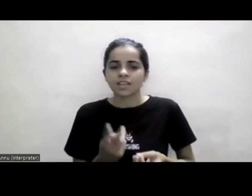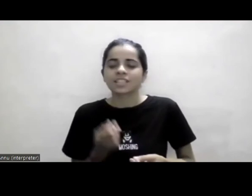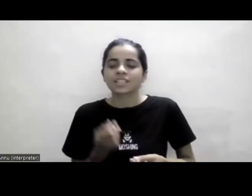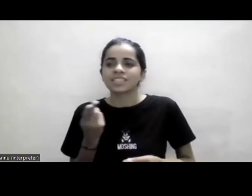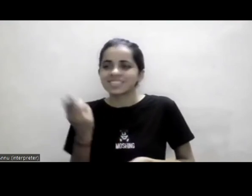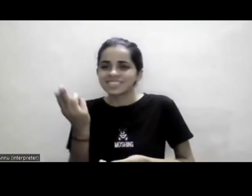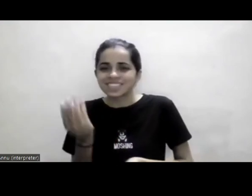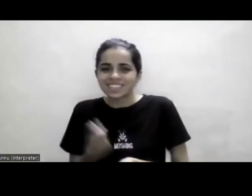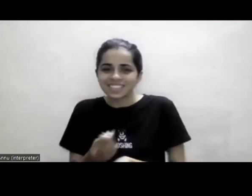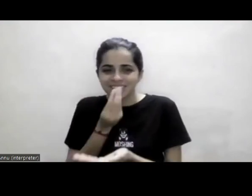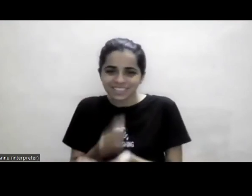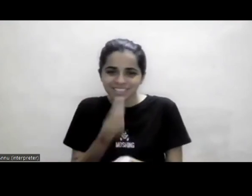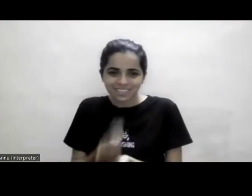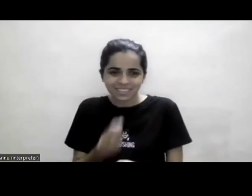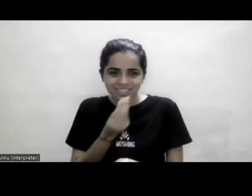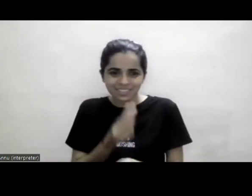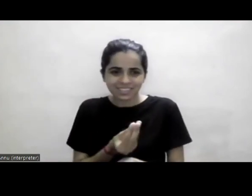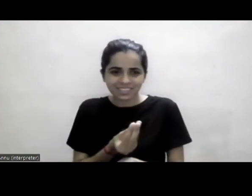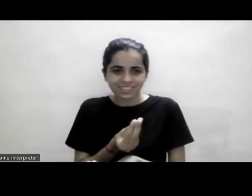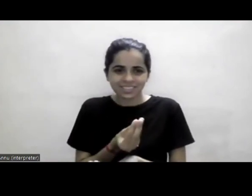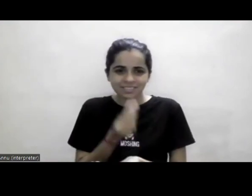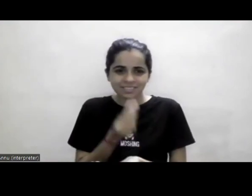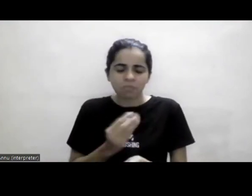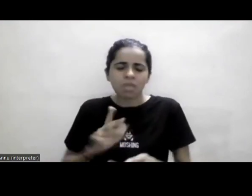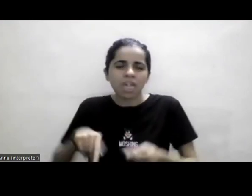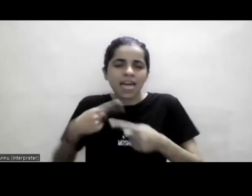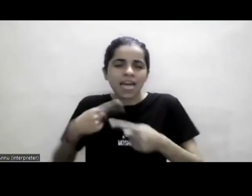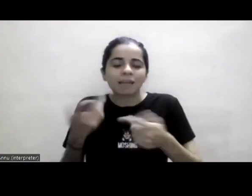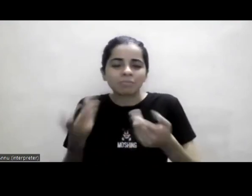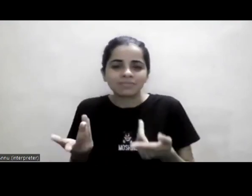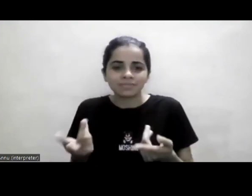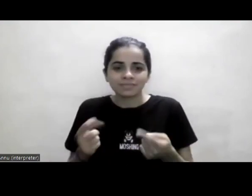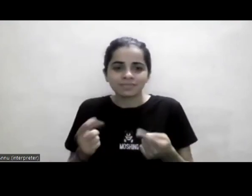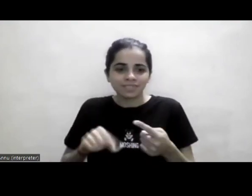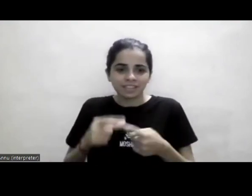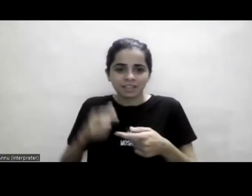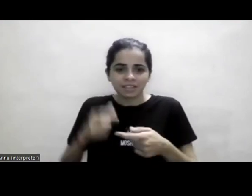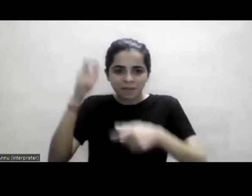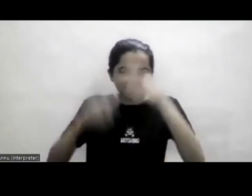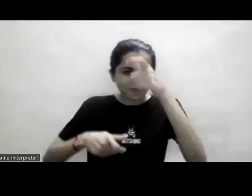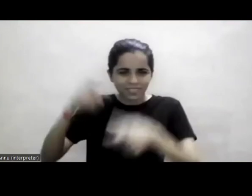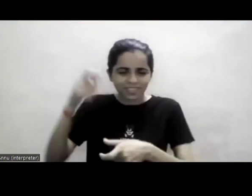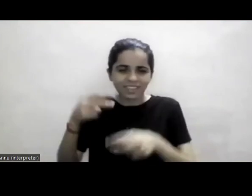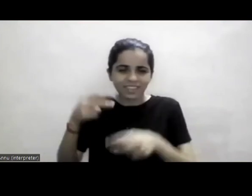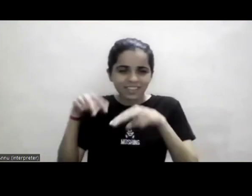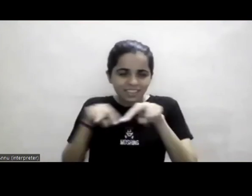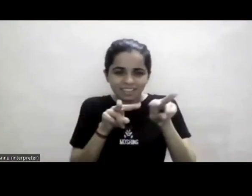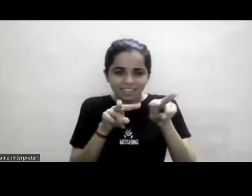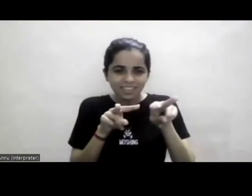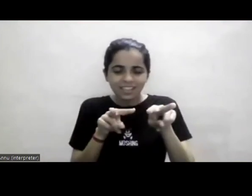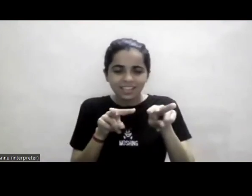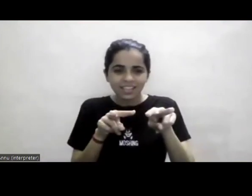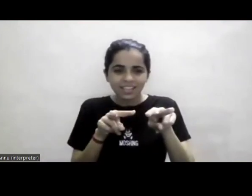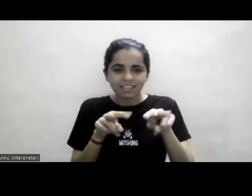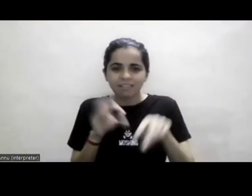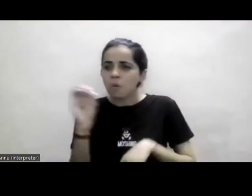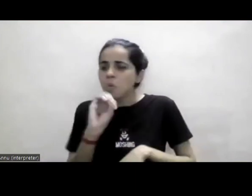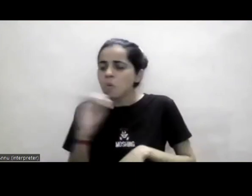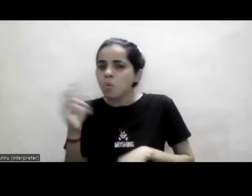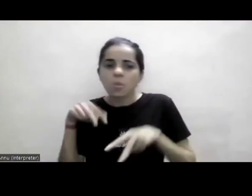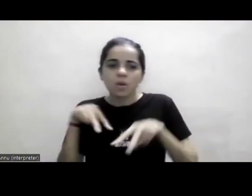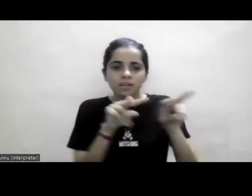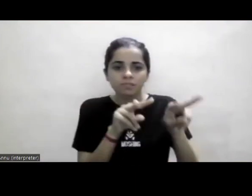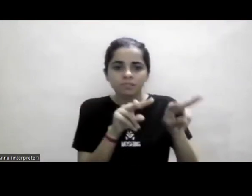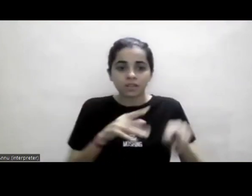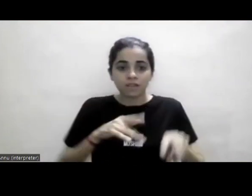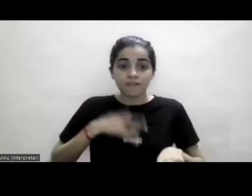and something weird happens there. So none of you would actually see, you know, would feel something like this,